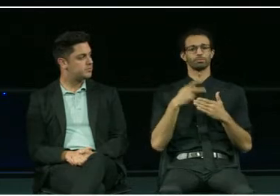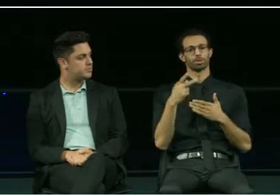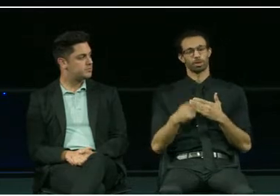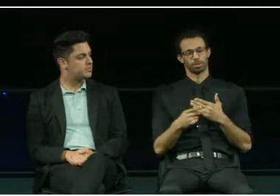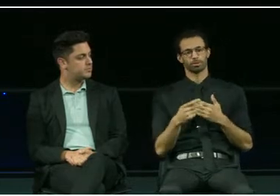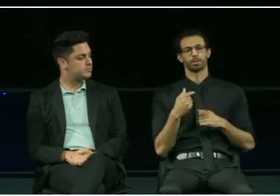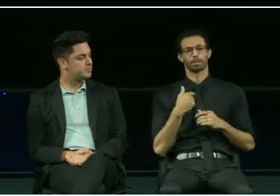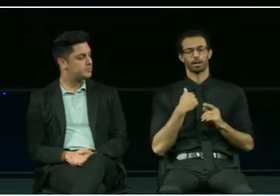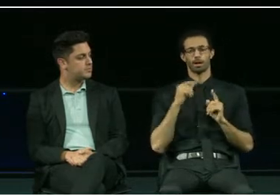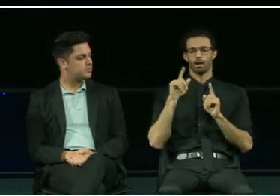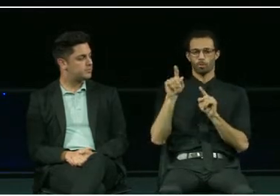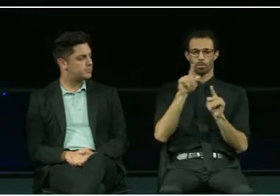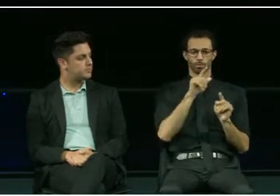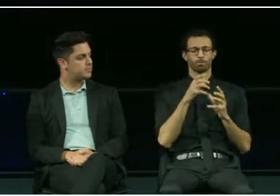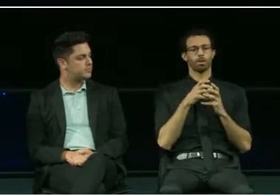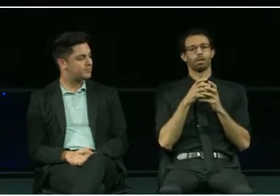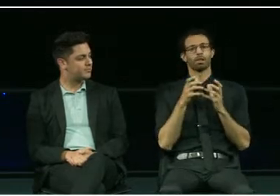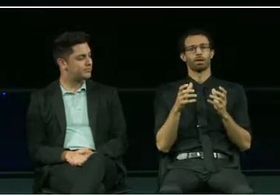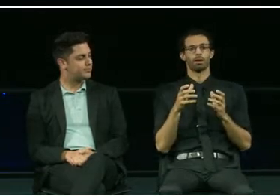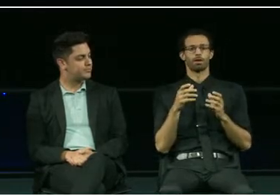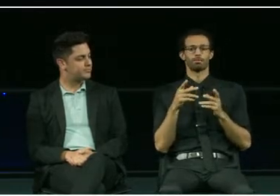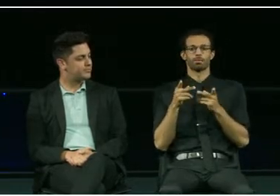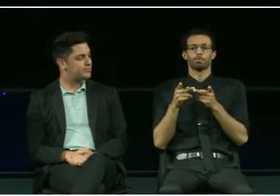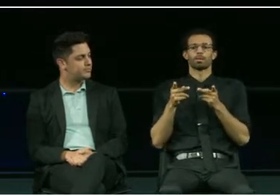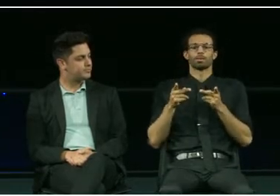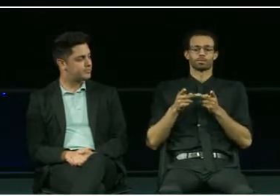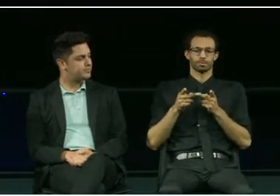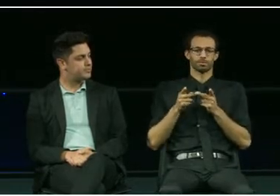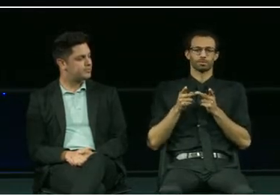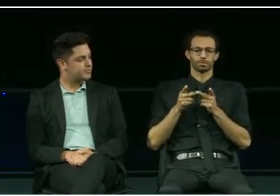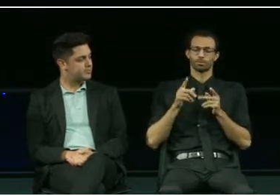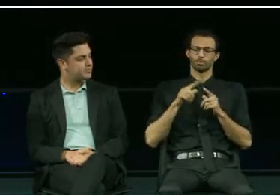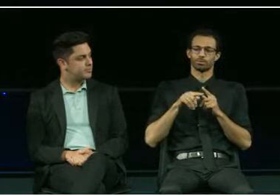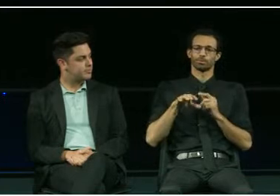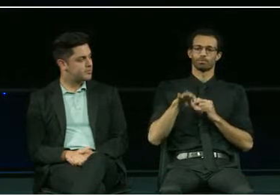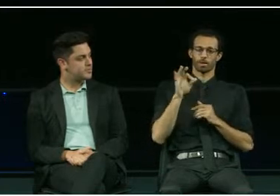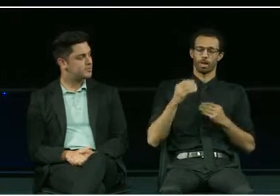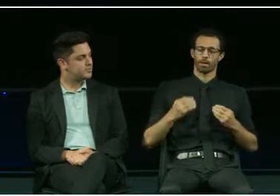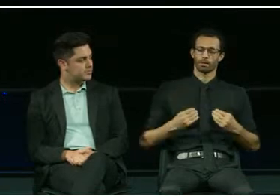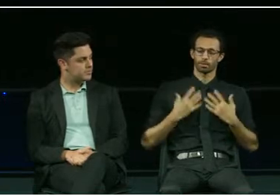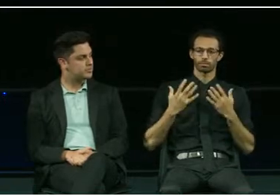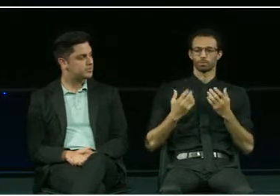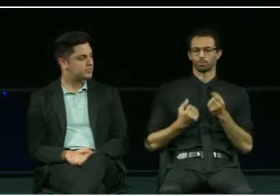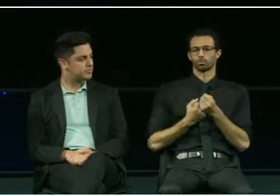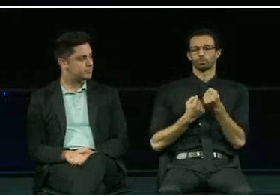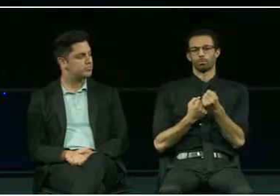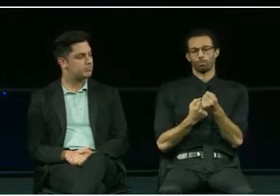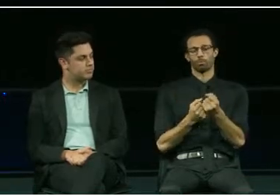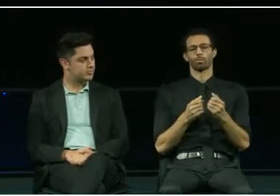different places to find inspiration to support the directorial team.